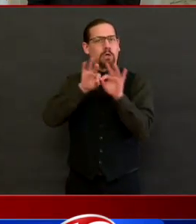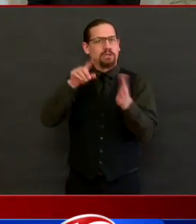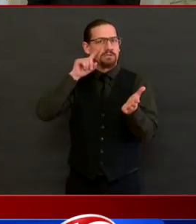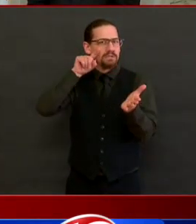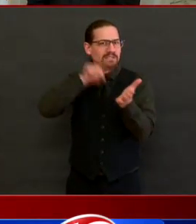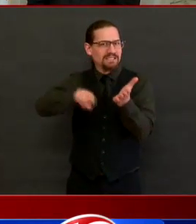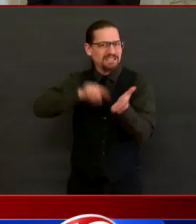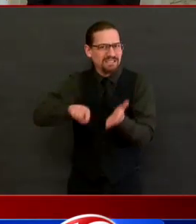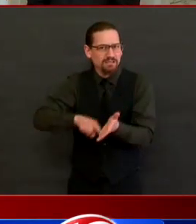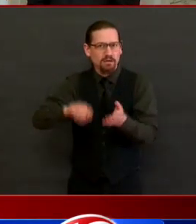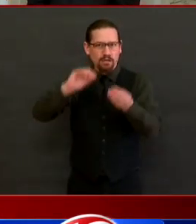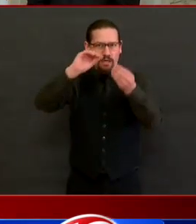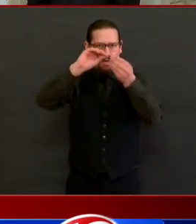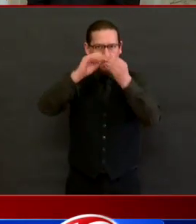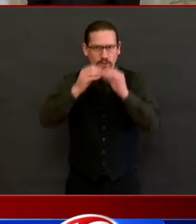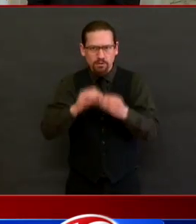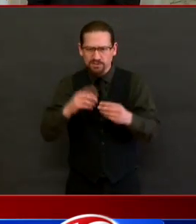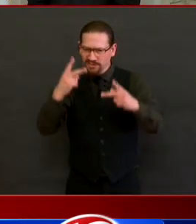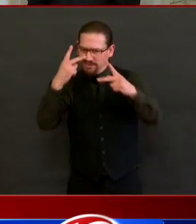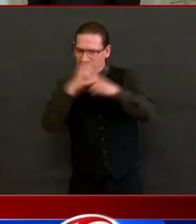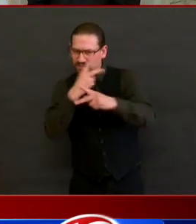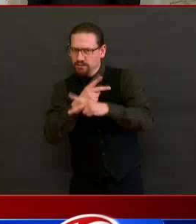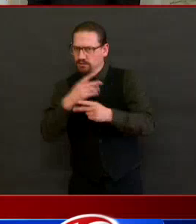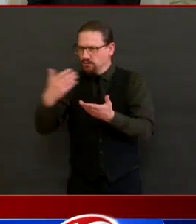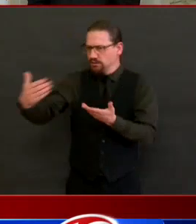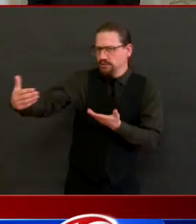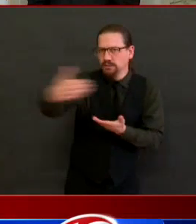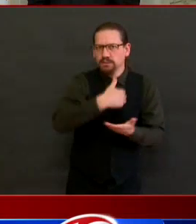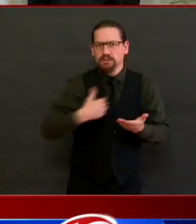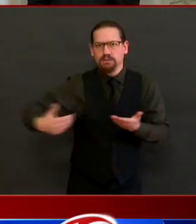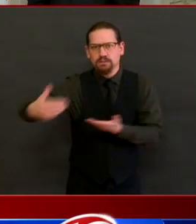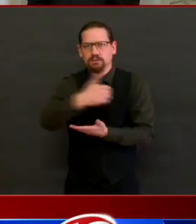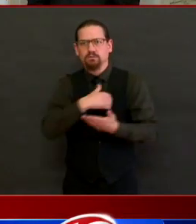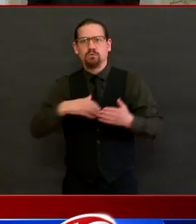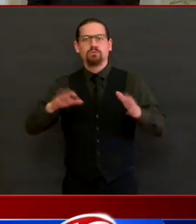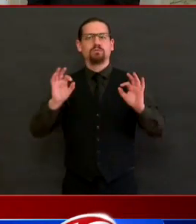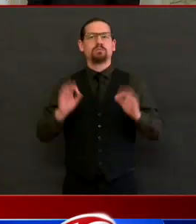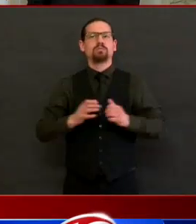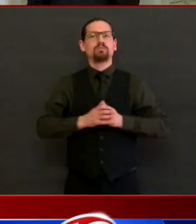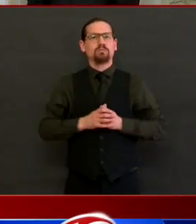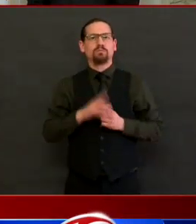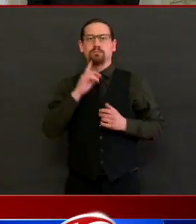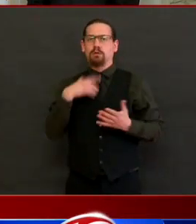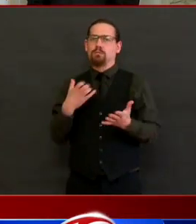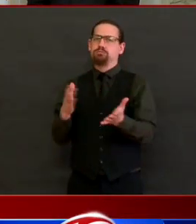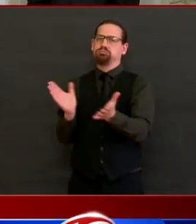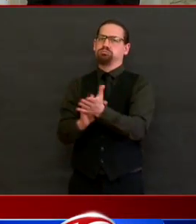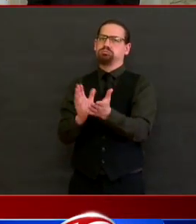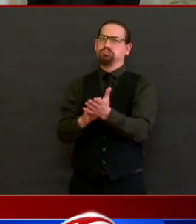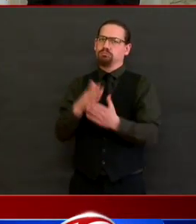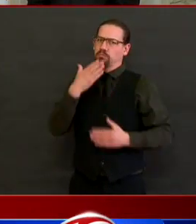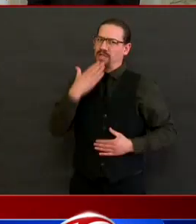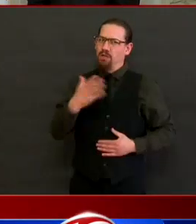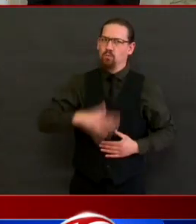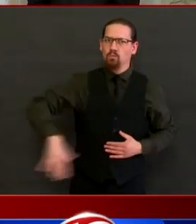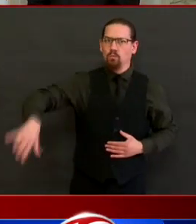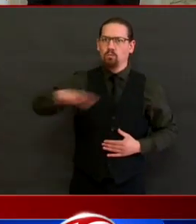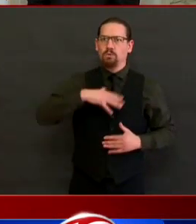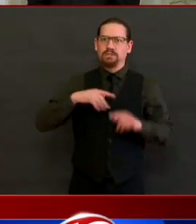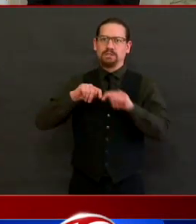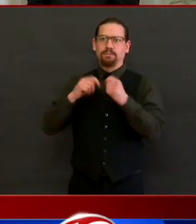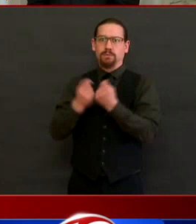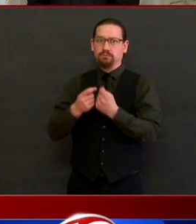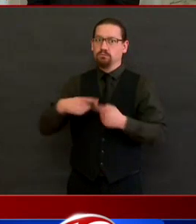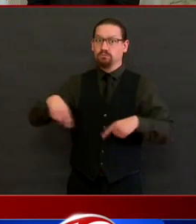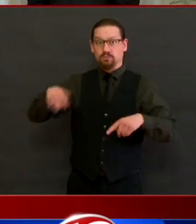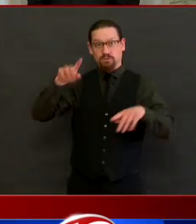to accurate as possible. I want to really take a moment to acknowledge them and thank them publicly. They know